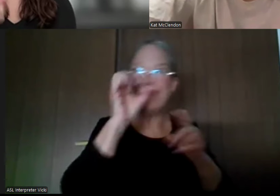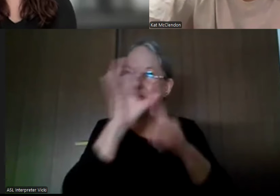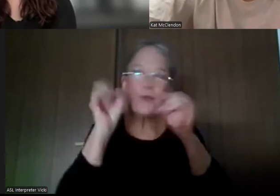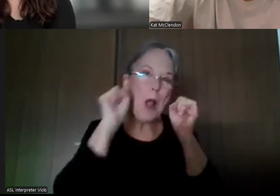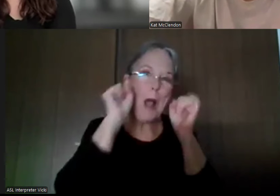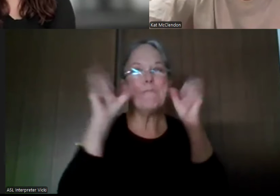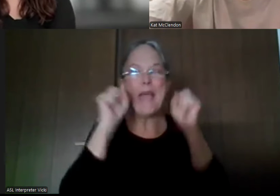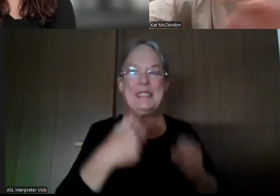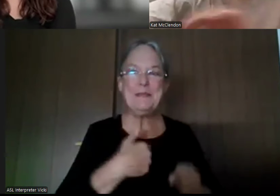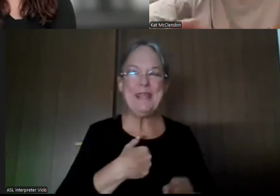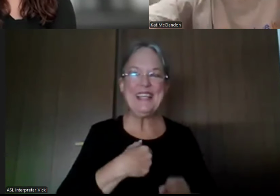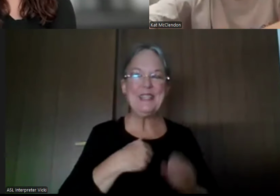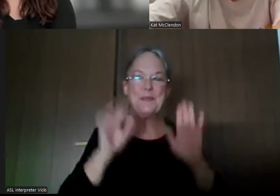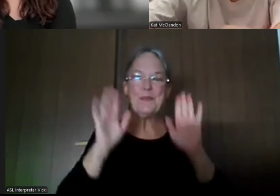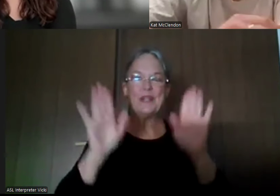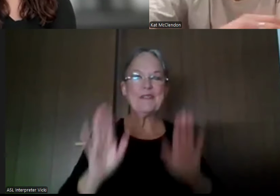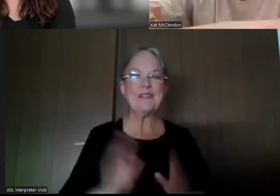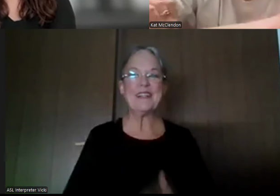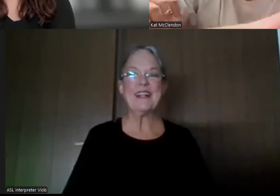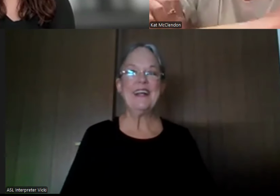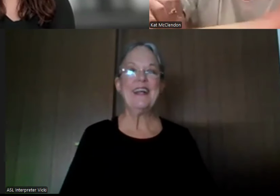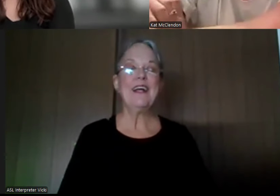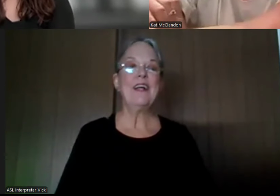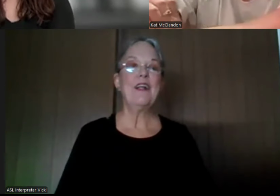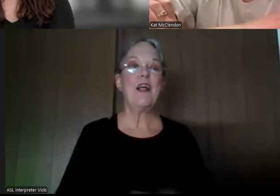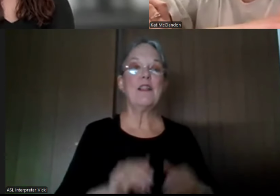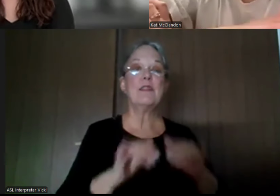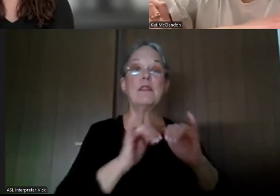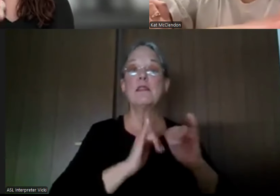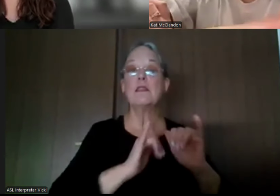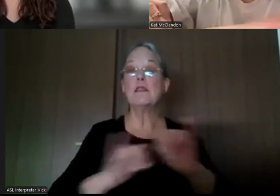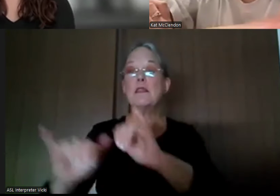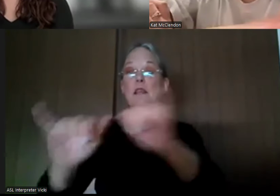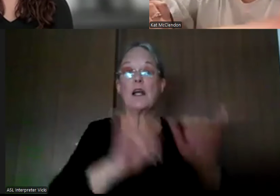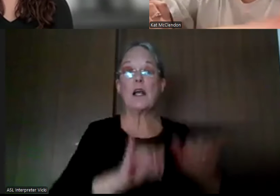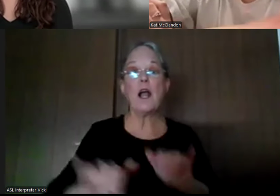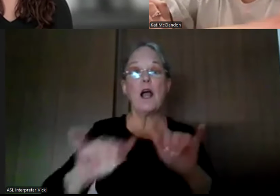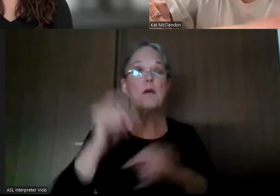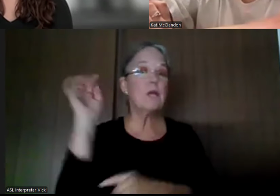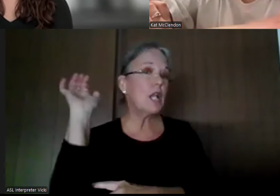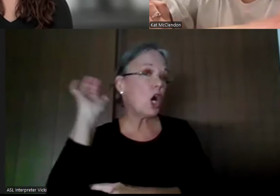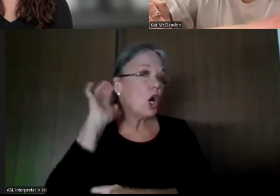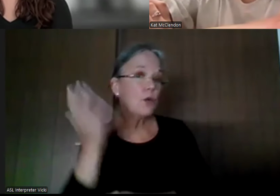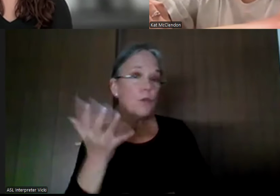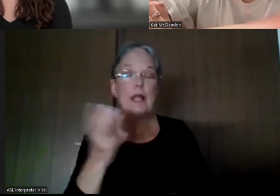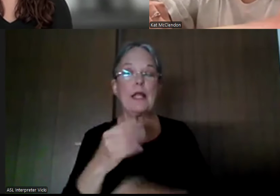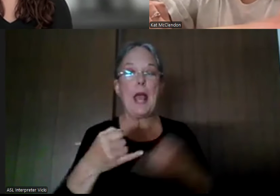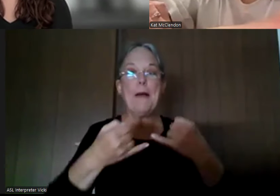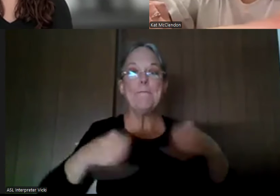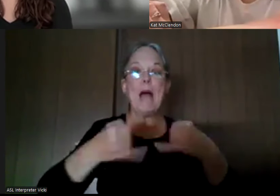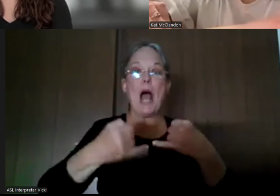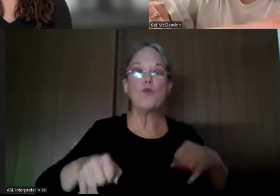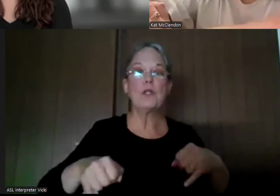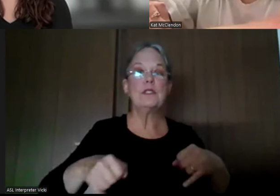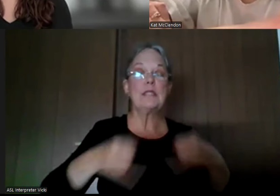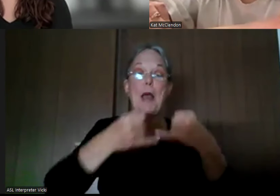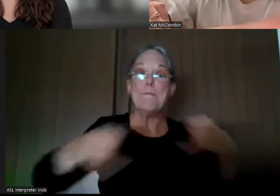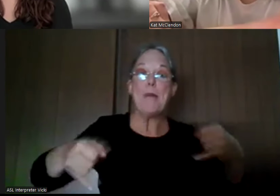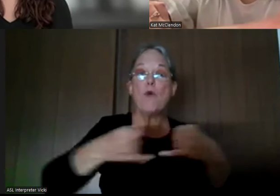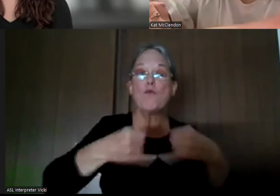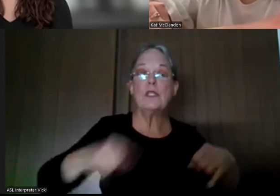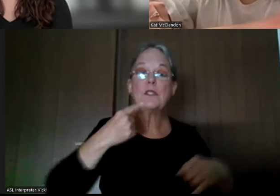to amaze me. And the common theme that I was hearing is boundaries. Boundaries are yours to build.